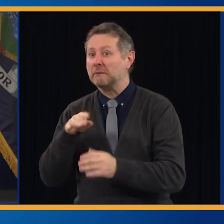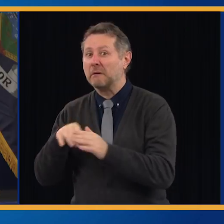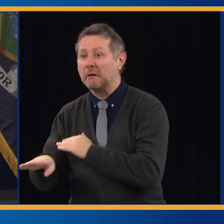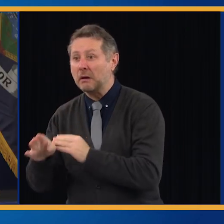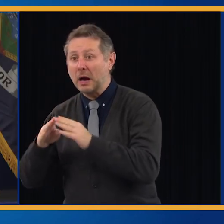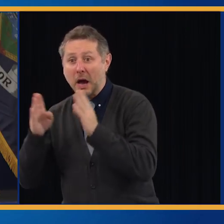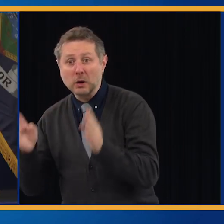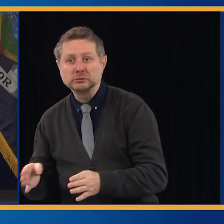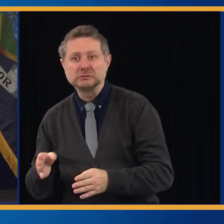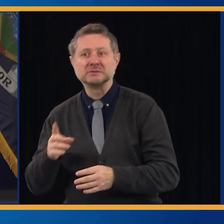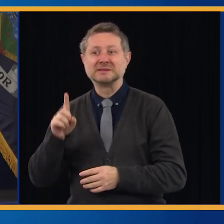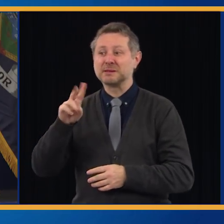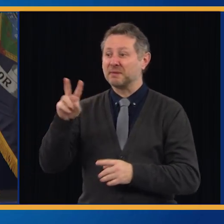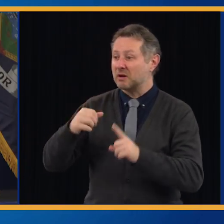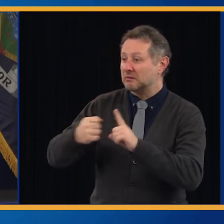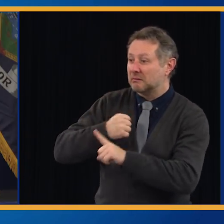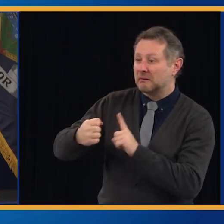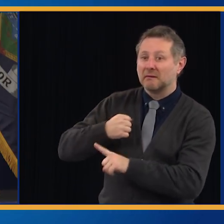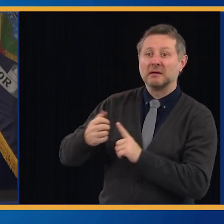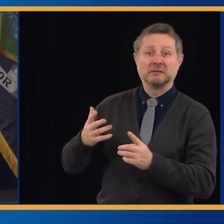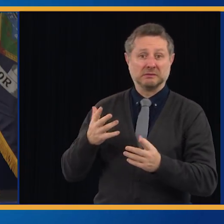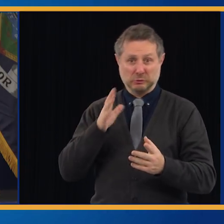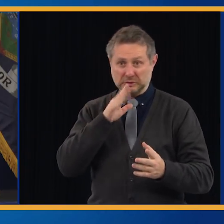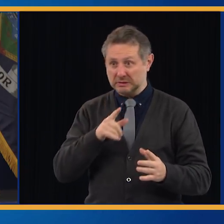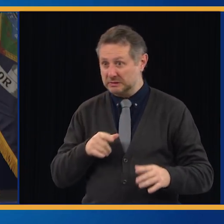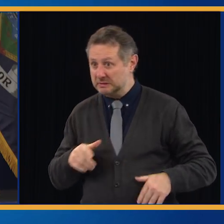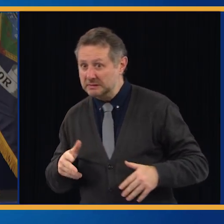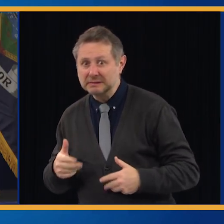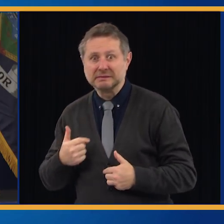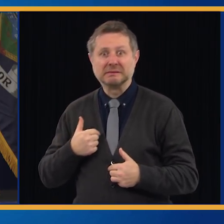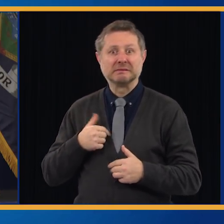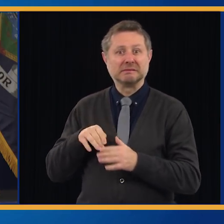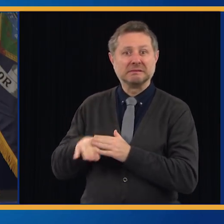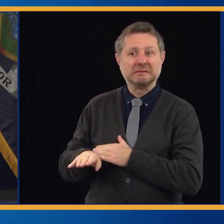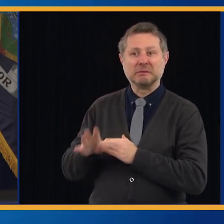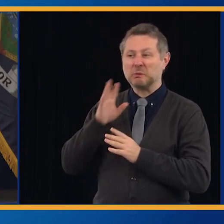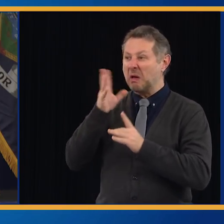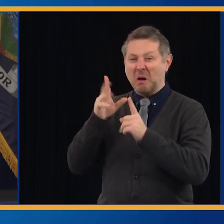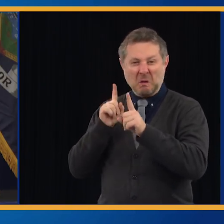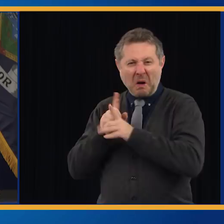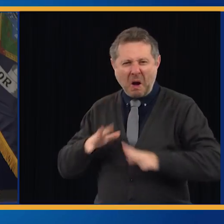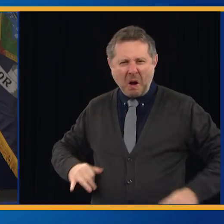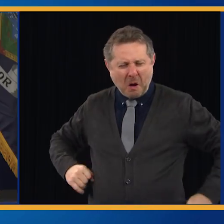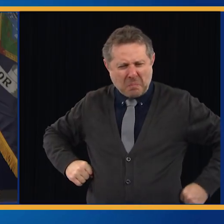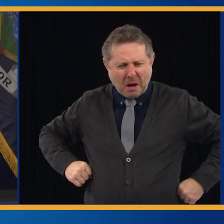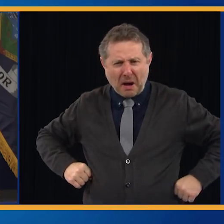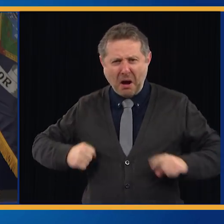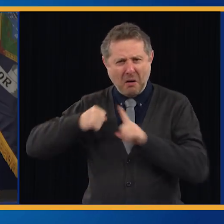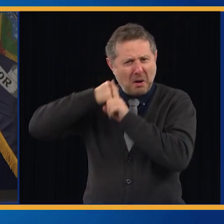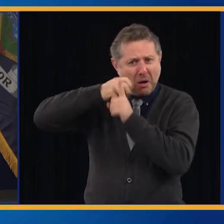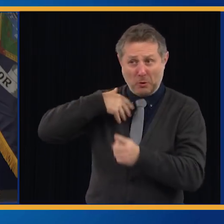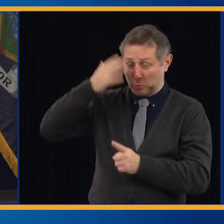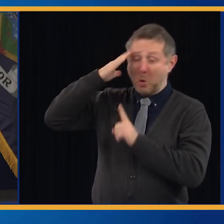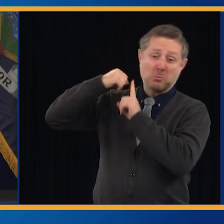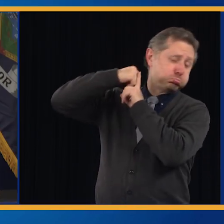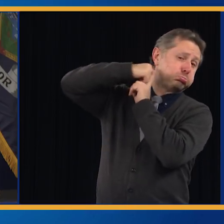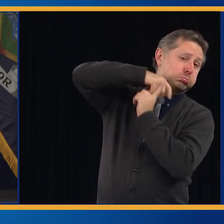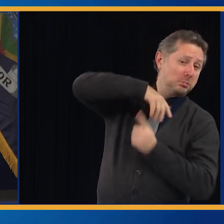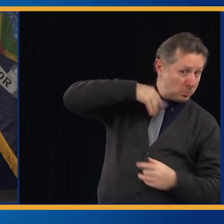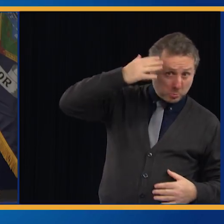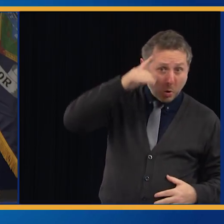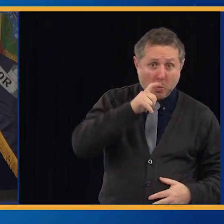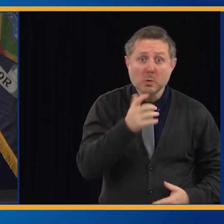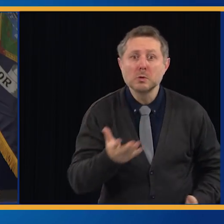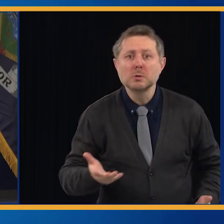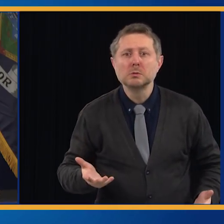domestic disturbance? Wrestle with somebody in the house? You don't know who it is?